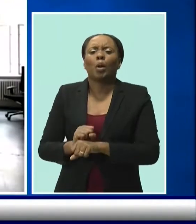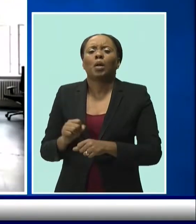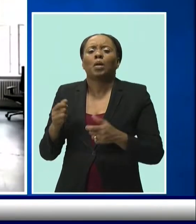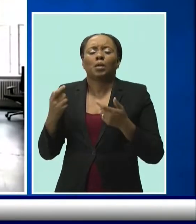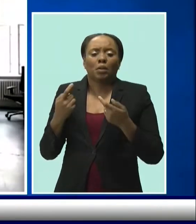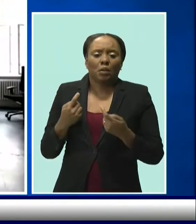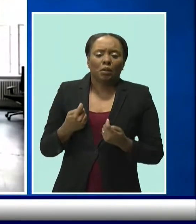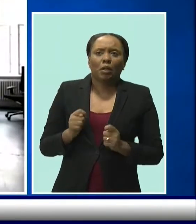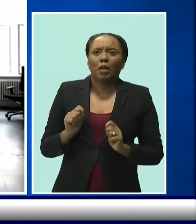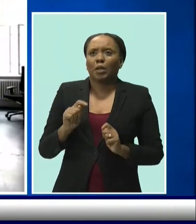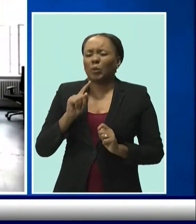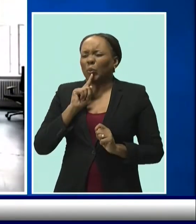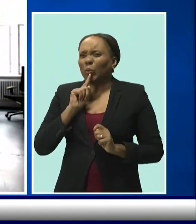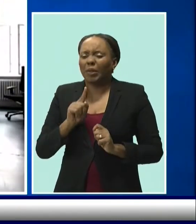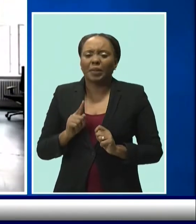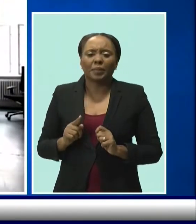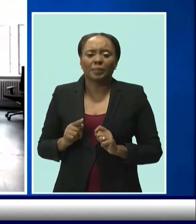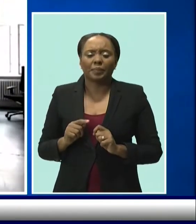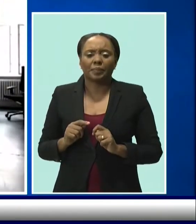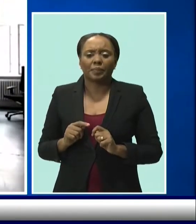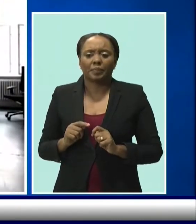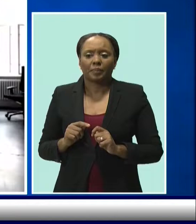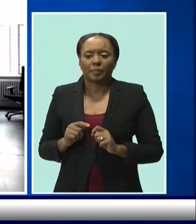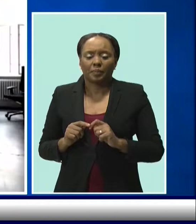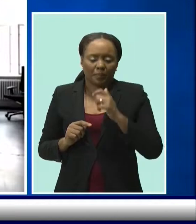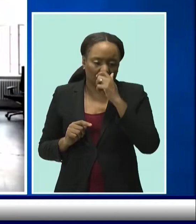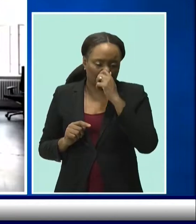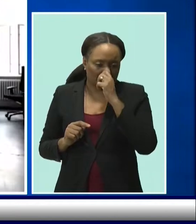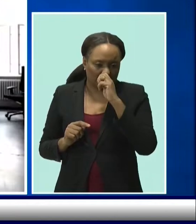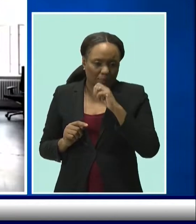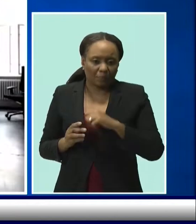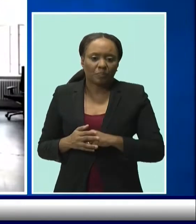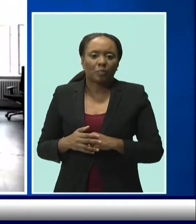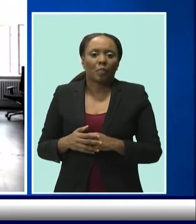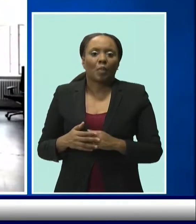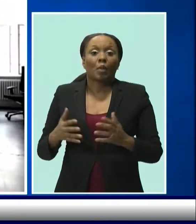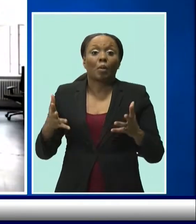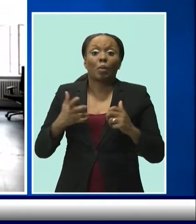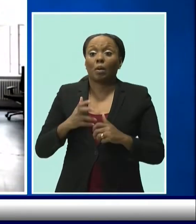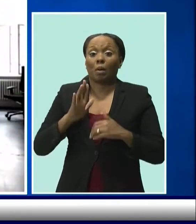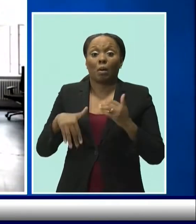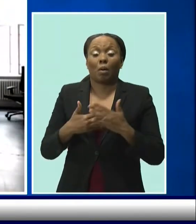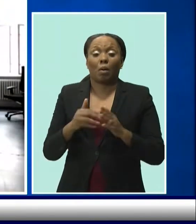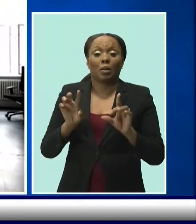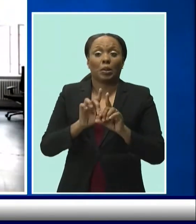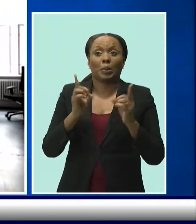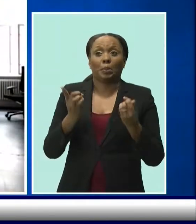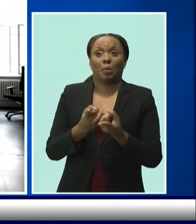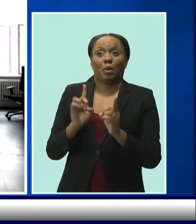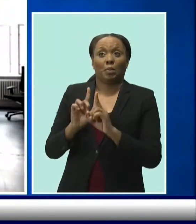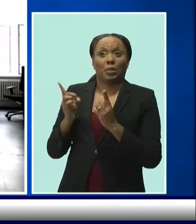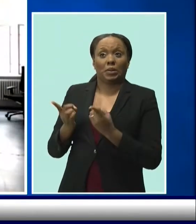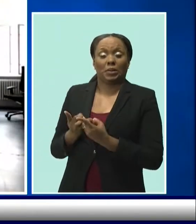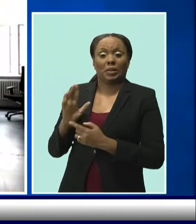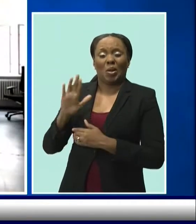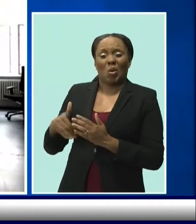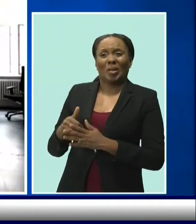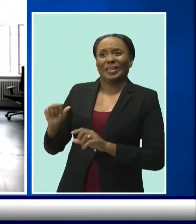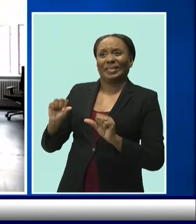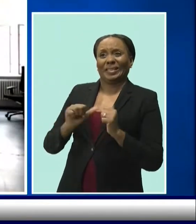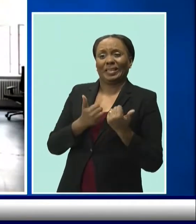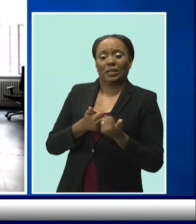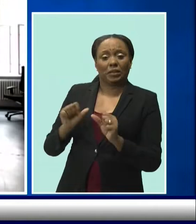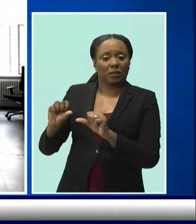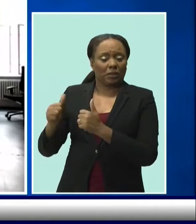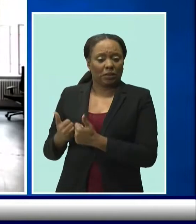transition that ministry and those departments and agencies into a kind